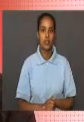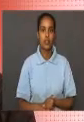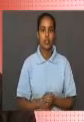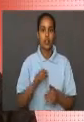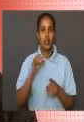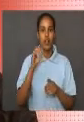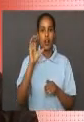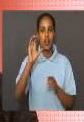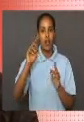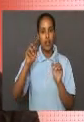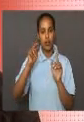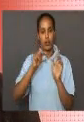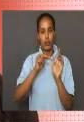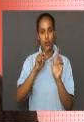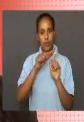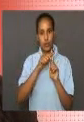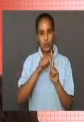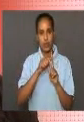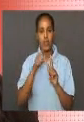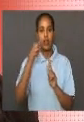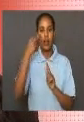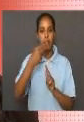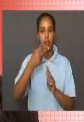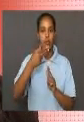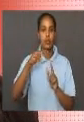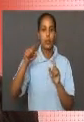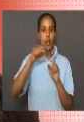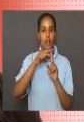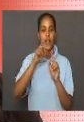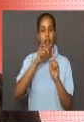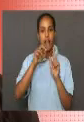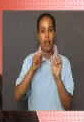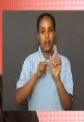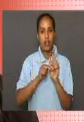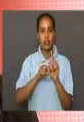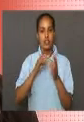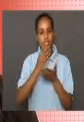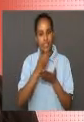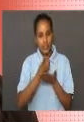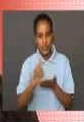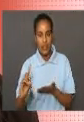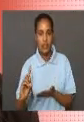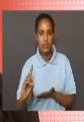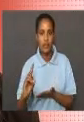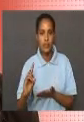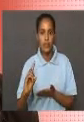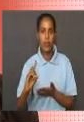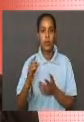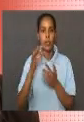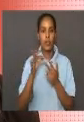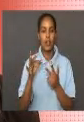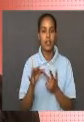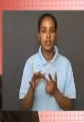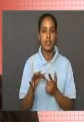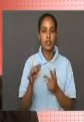At the cathode, the hydrogen plus ions are discharged in